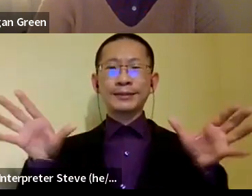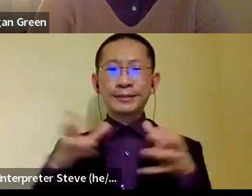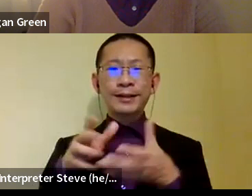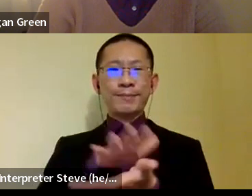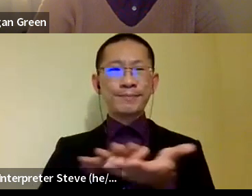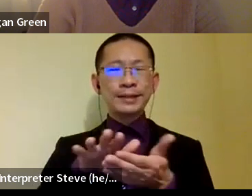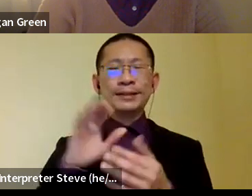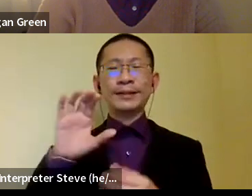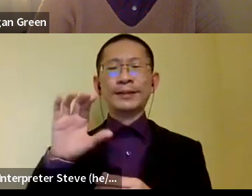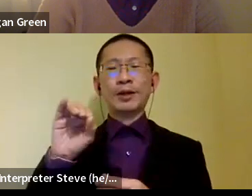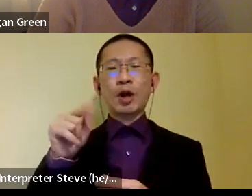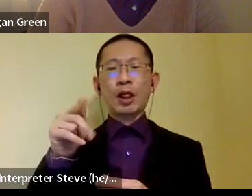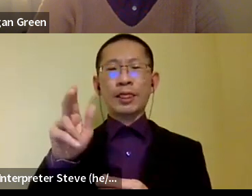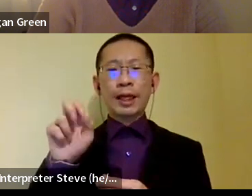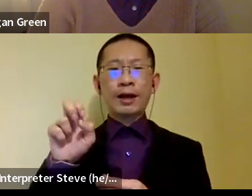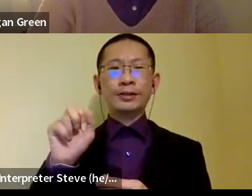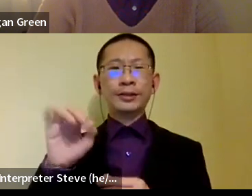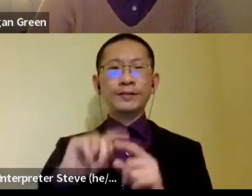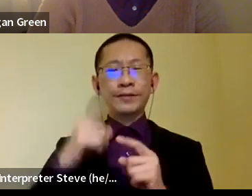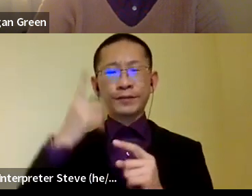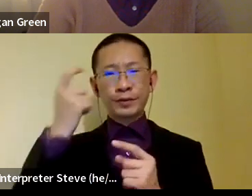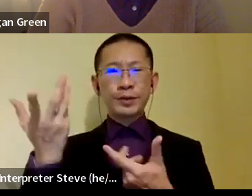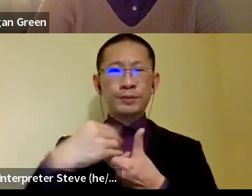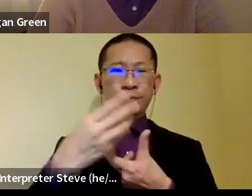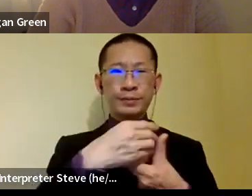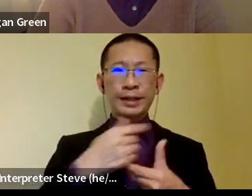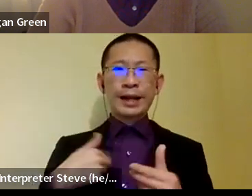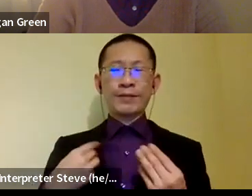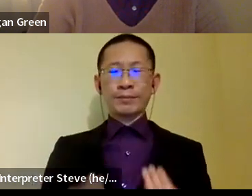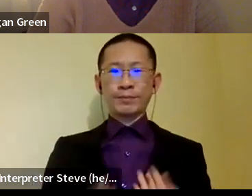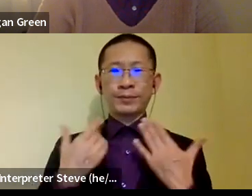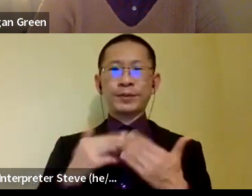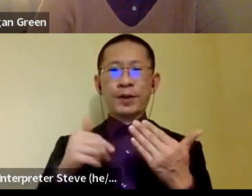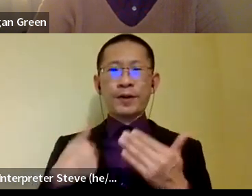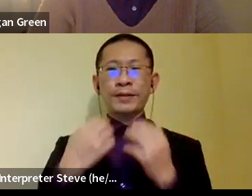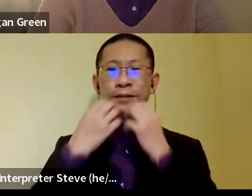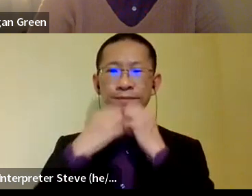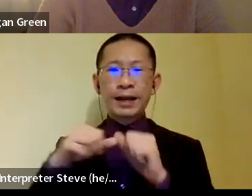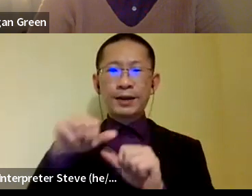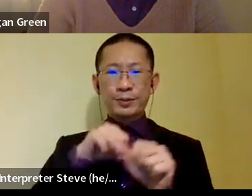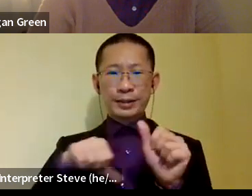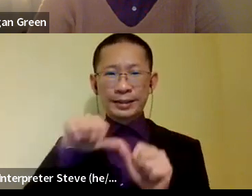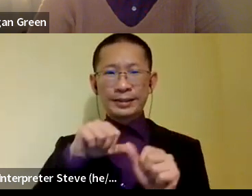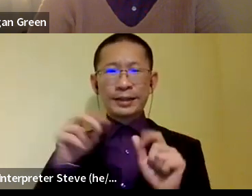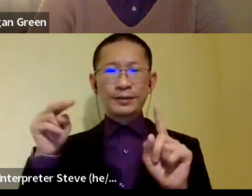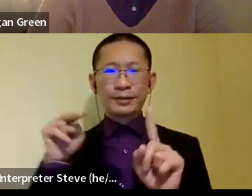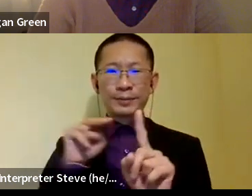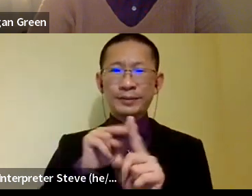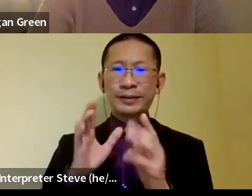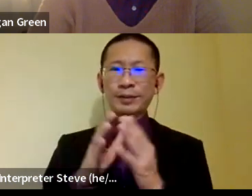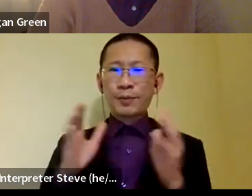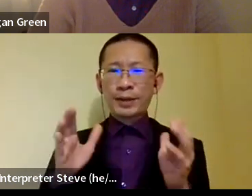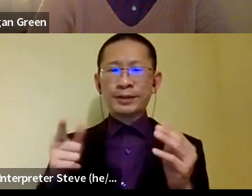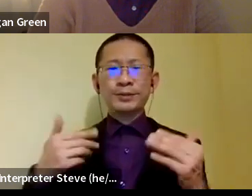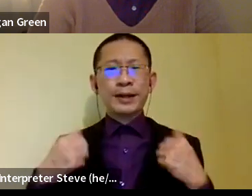dreams. And I find that to be really invigorating because we all value each other's perspective so much. And there's a